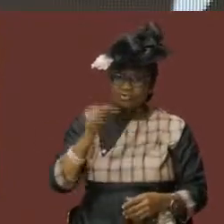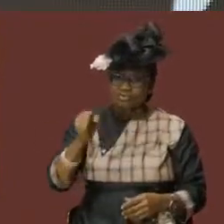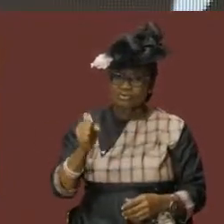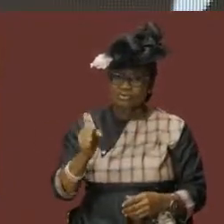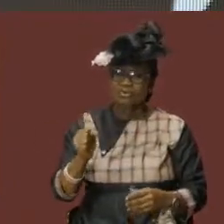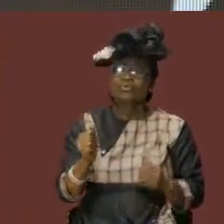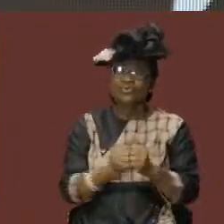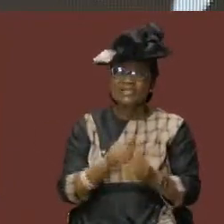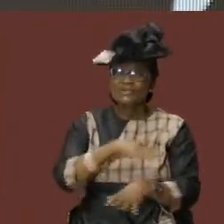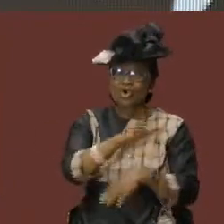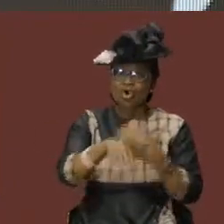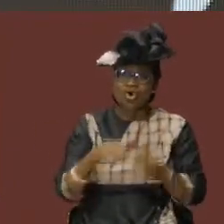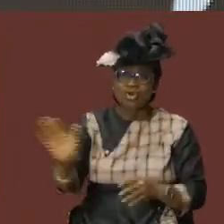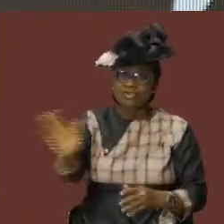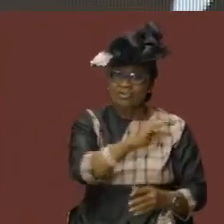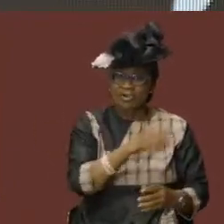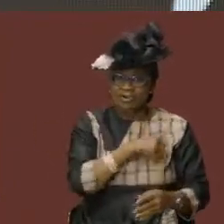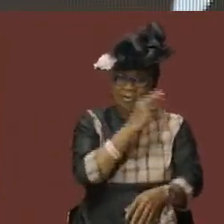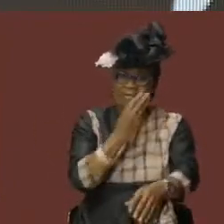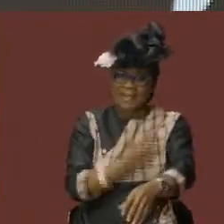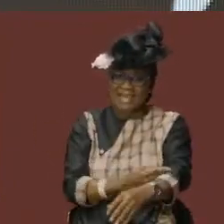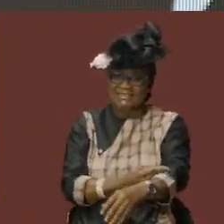might.